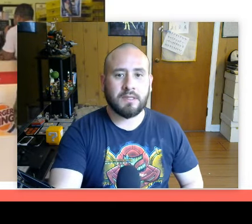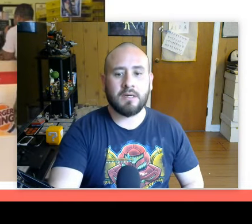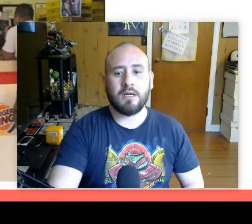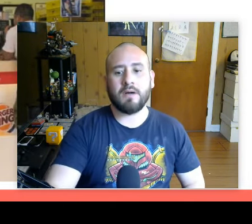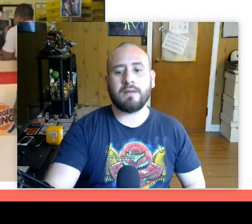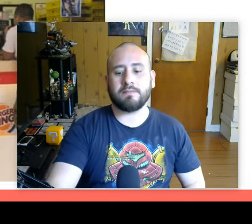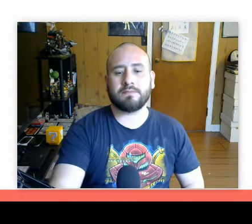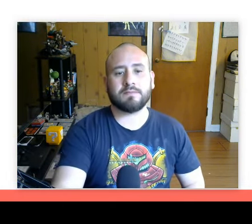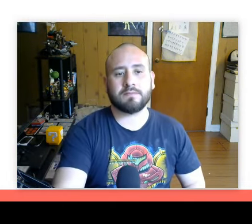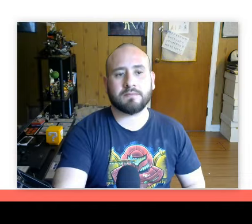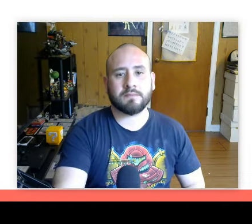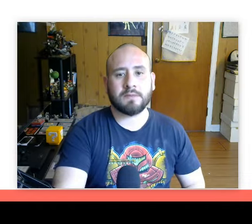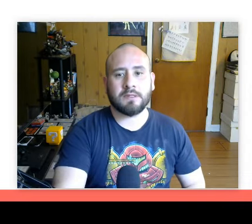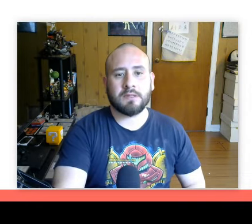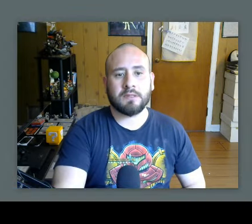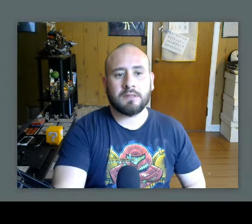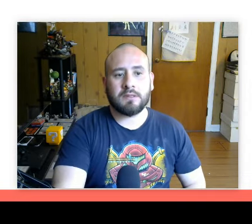All right.